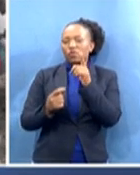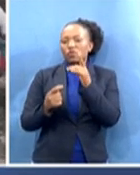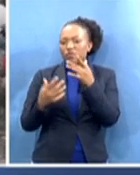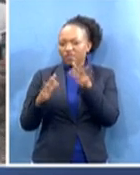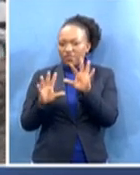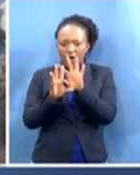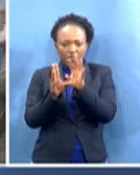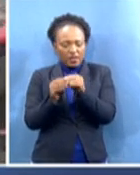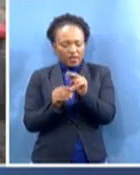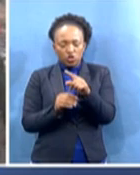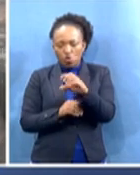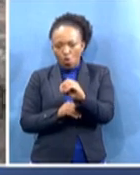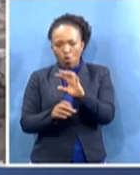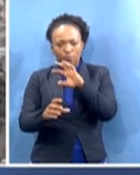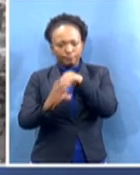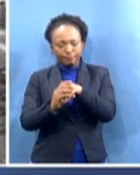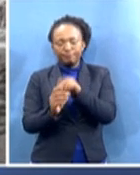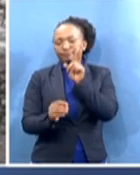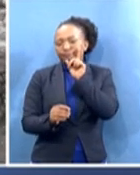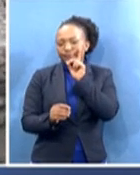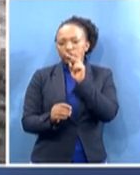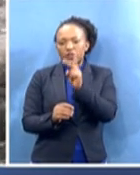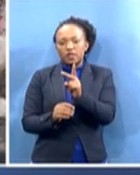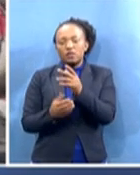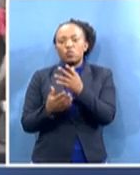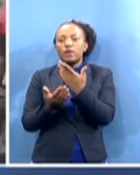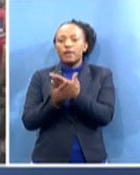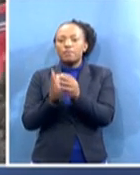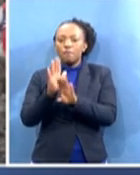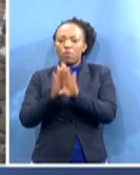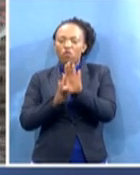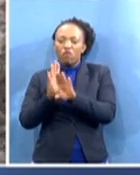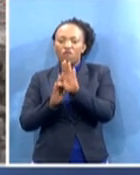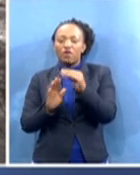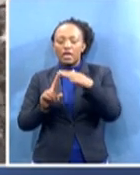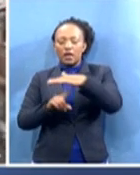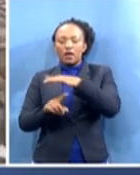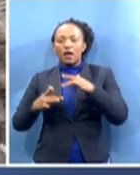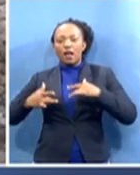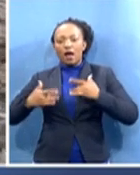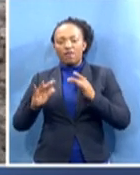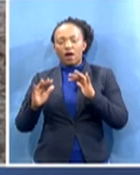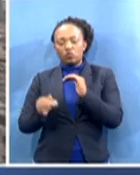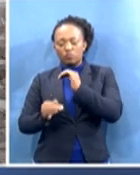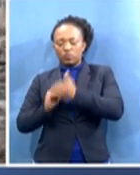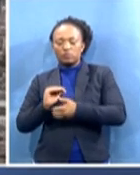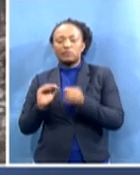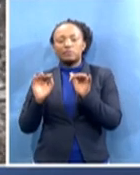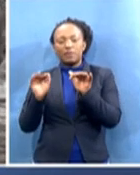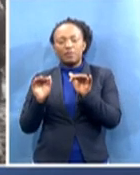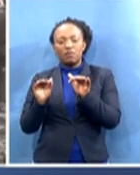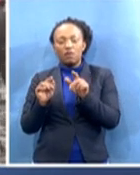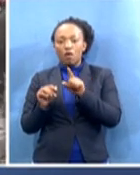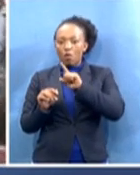can improve the condition of protecting population, because most of them, they